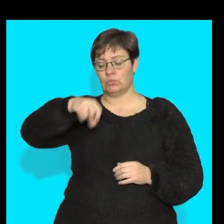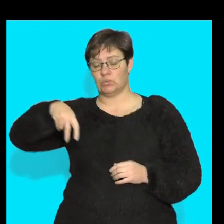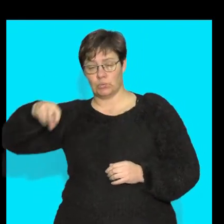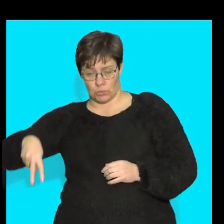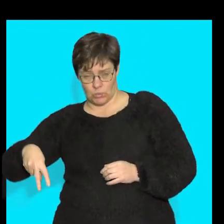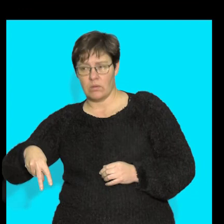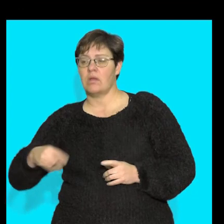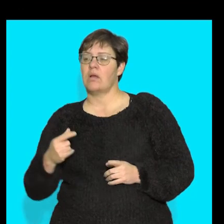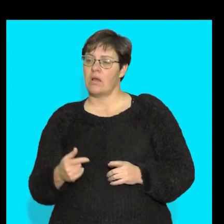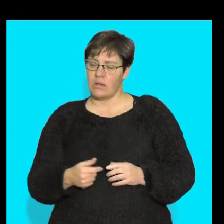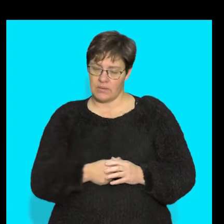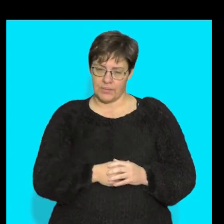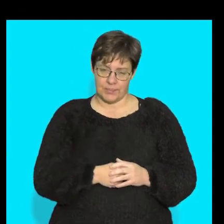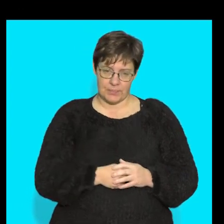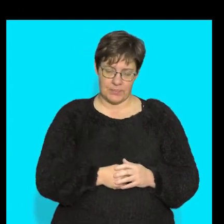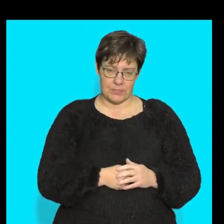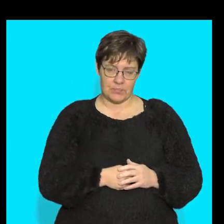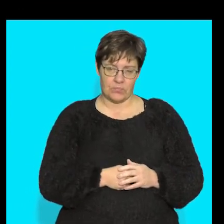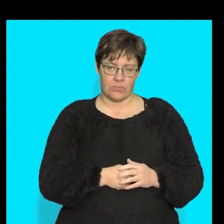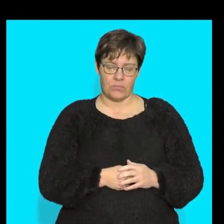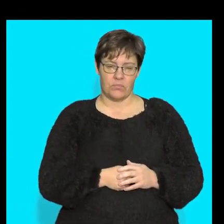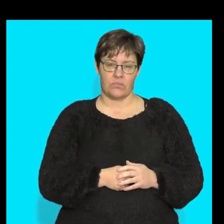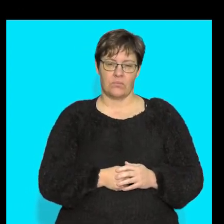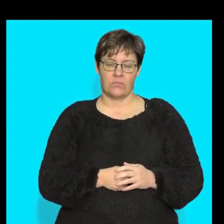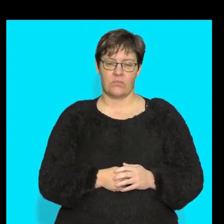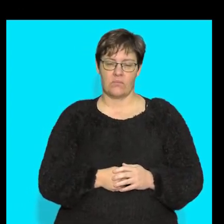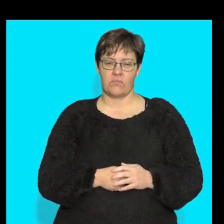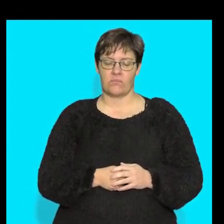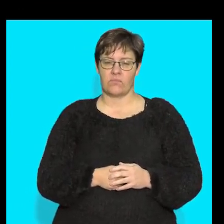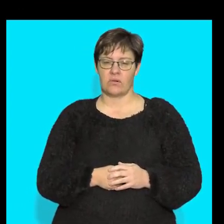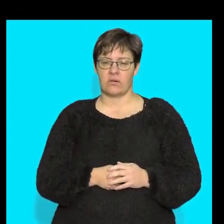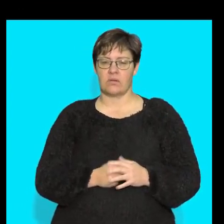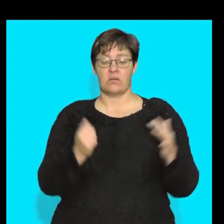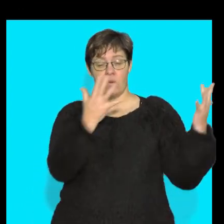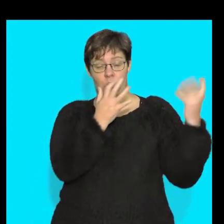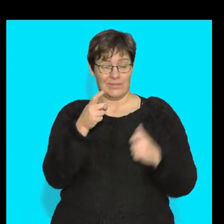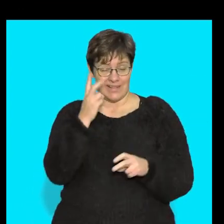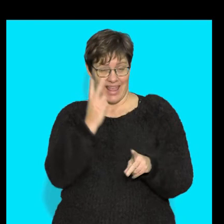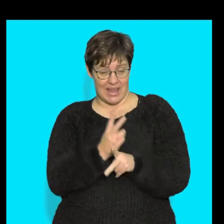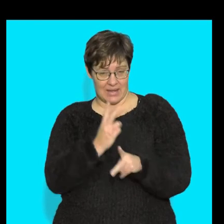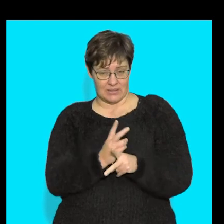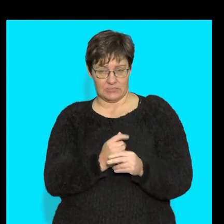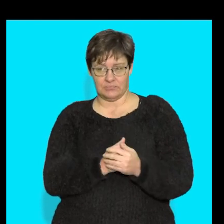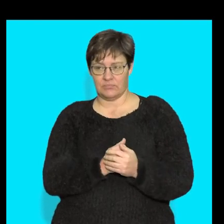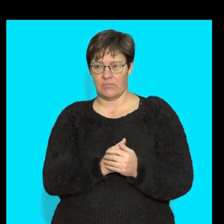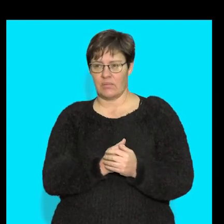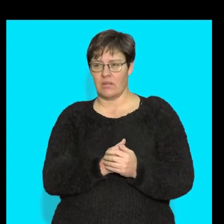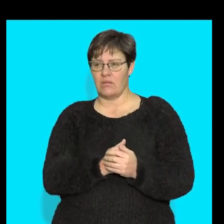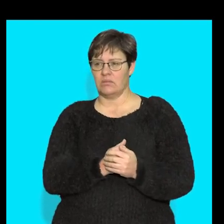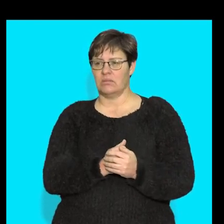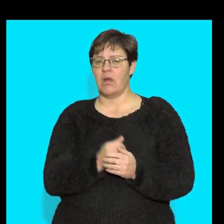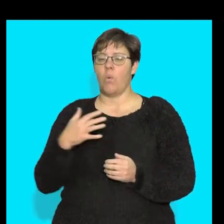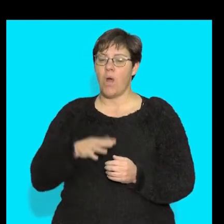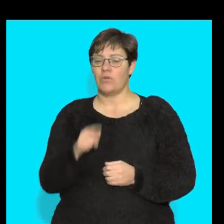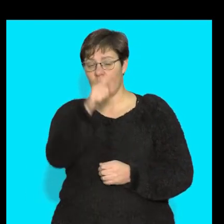people, they recruit 2 people. If we're to work out this again, although we don't really need to, I want you to think